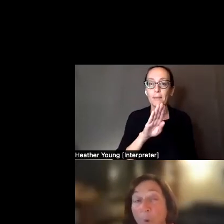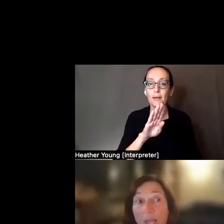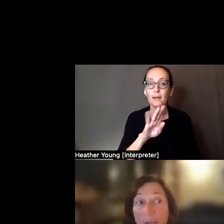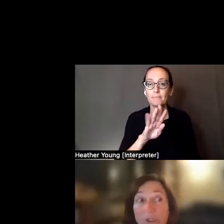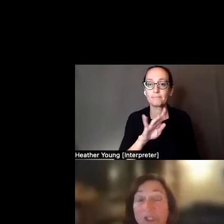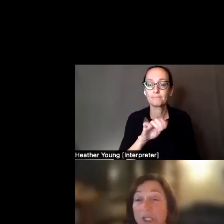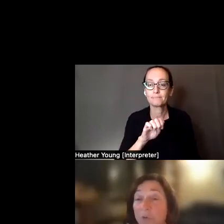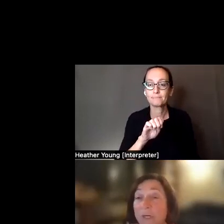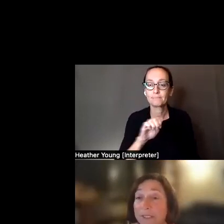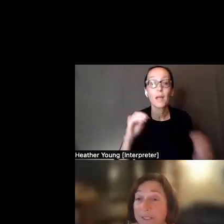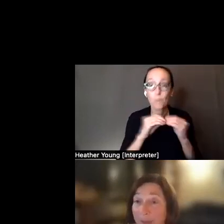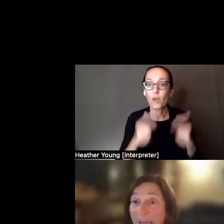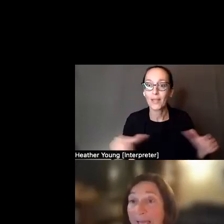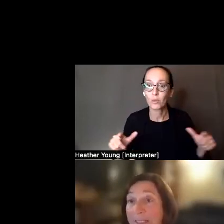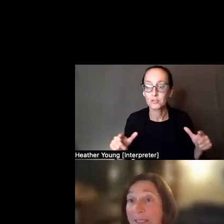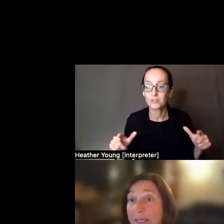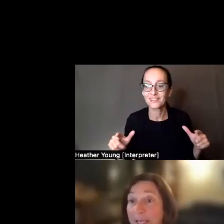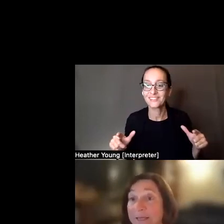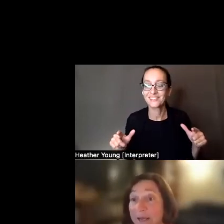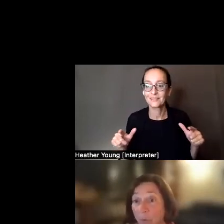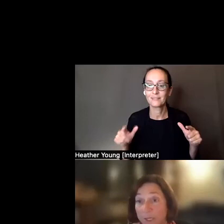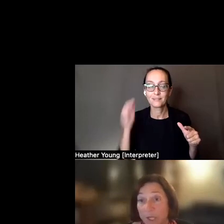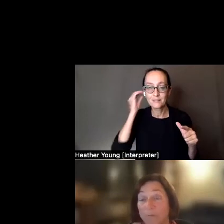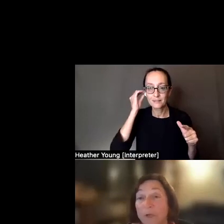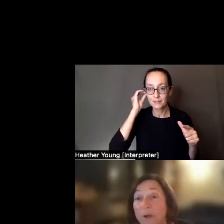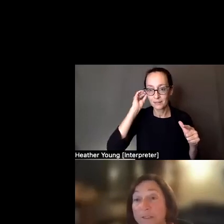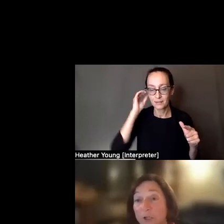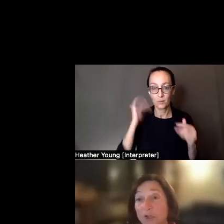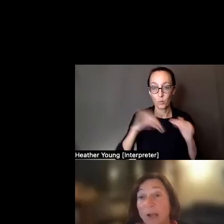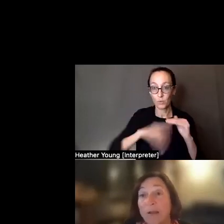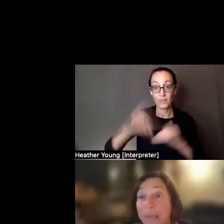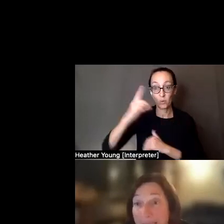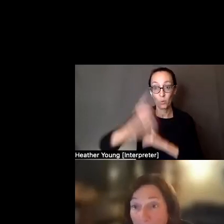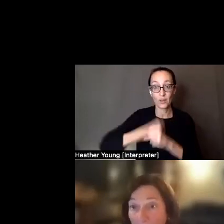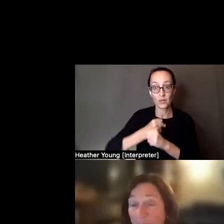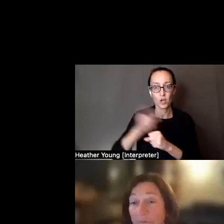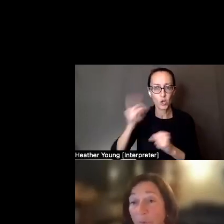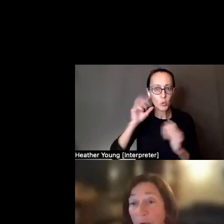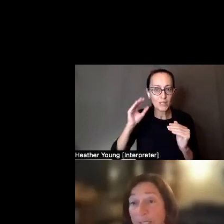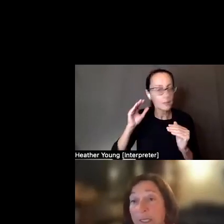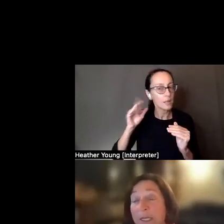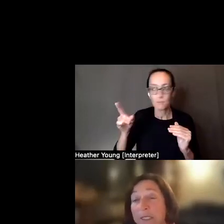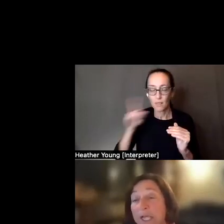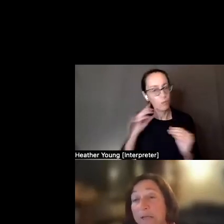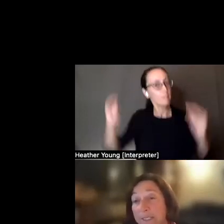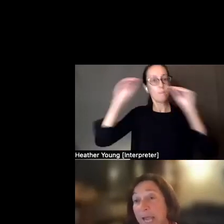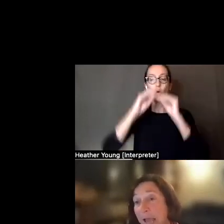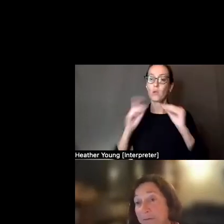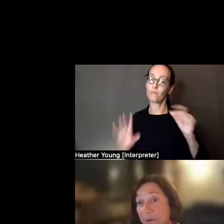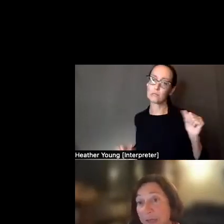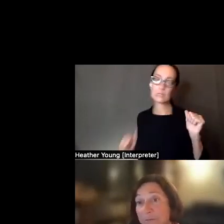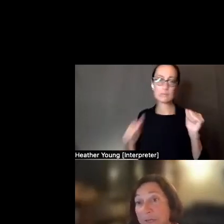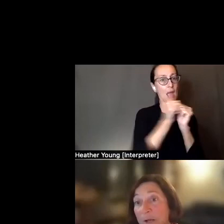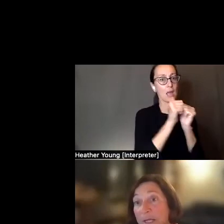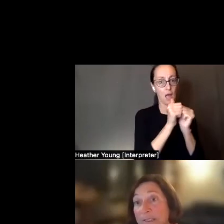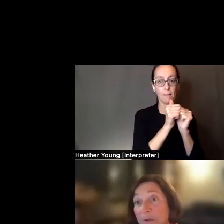more language than you would expect in a 1 year period. So you're trying to make up for what the child didn't have during